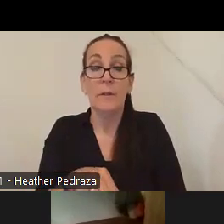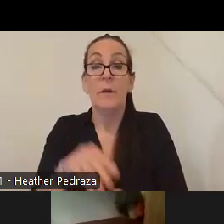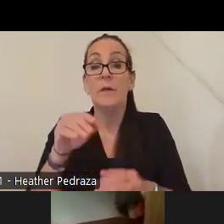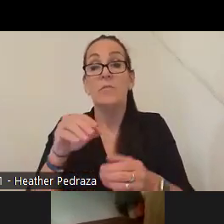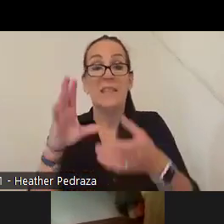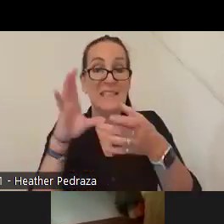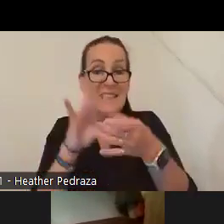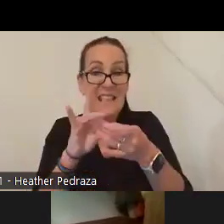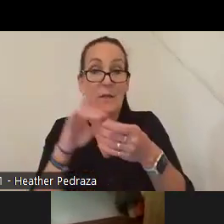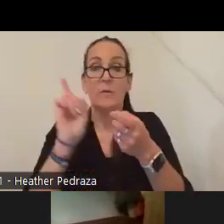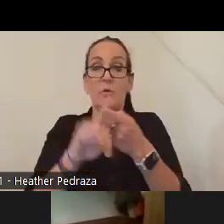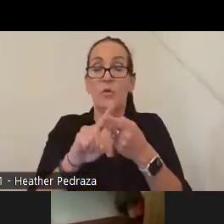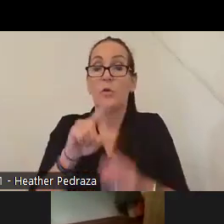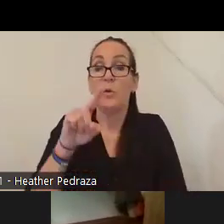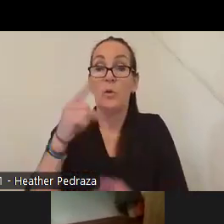funding. Next slide.